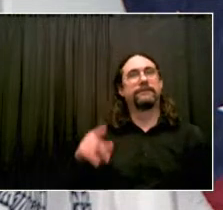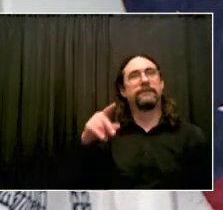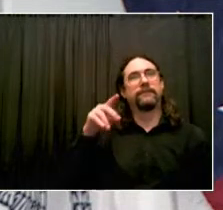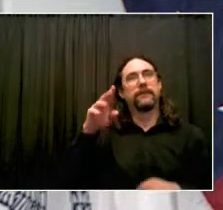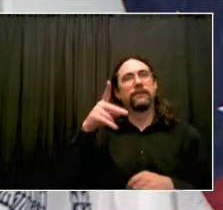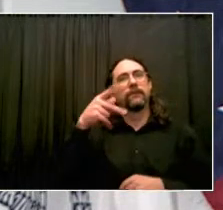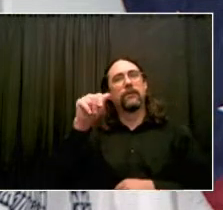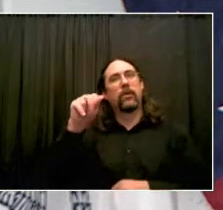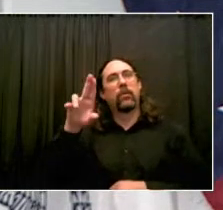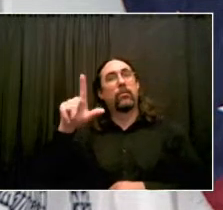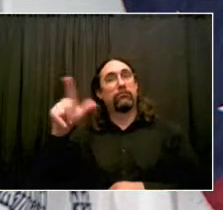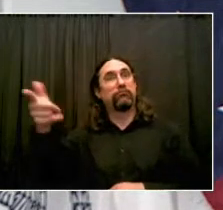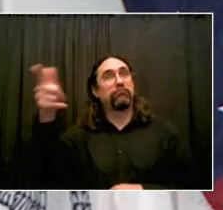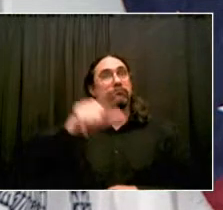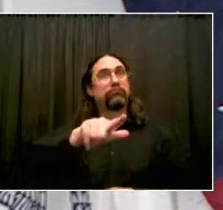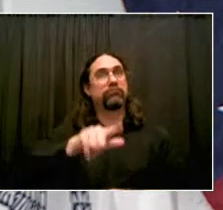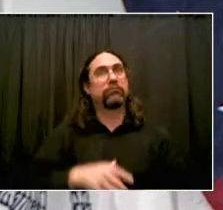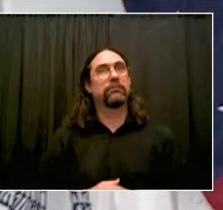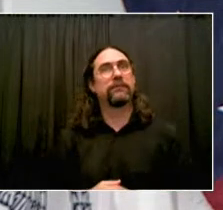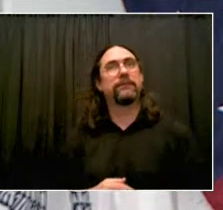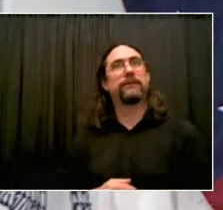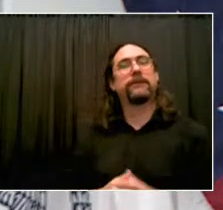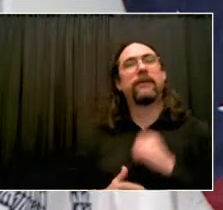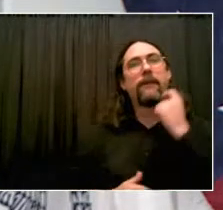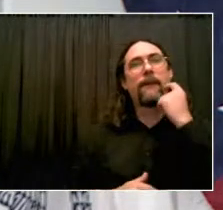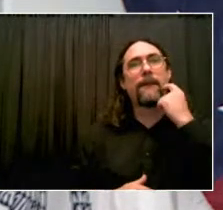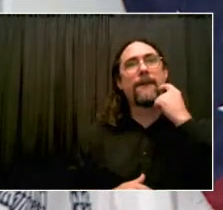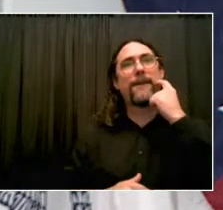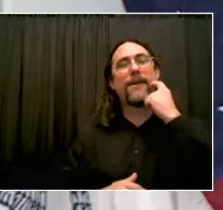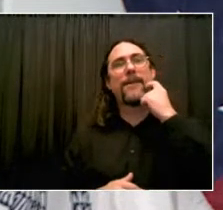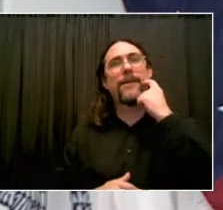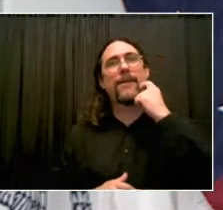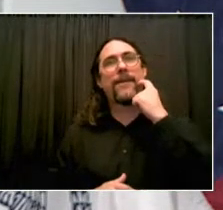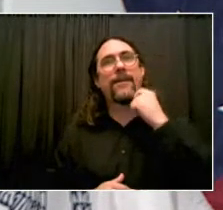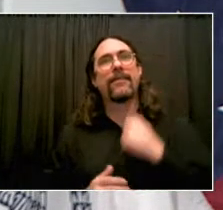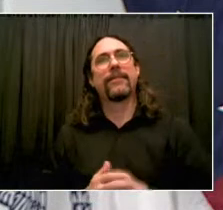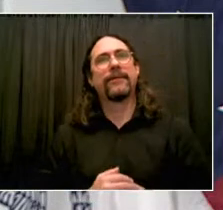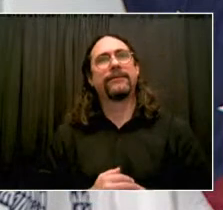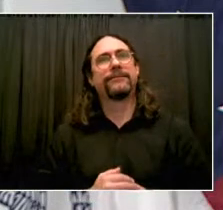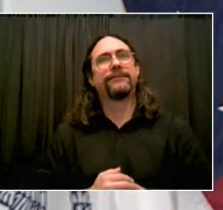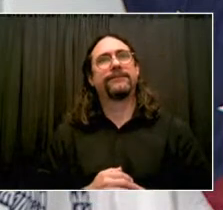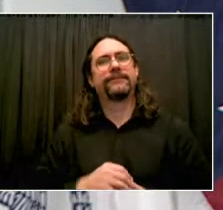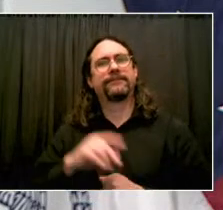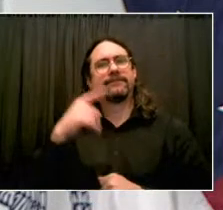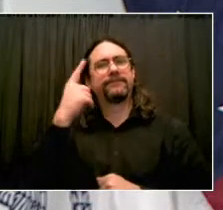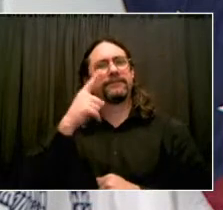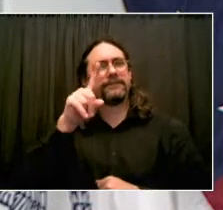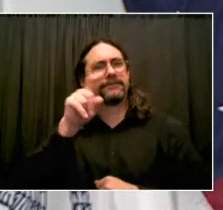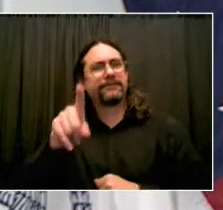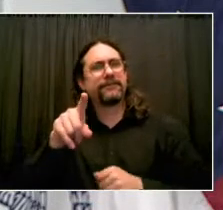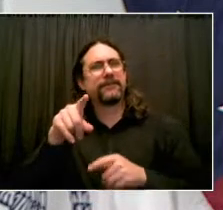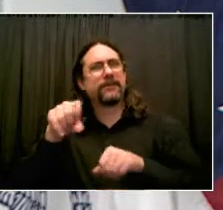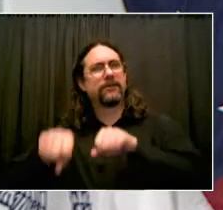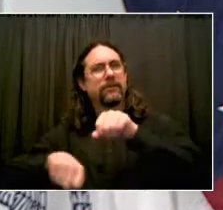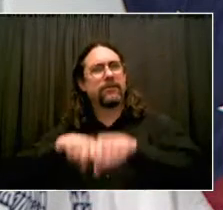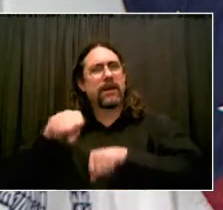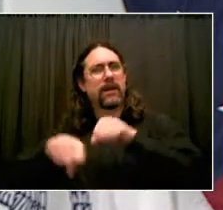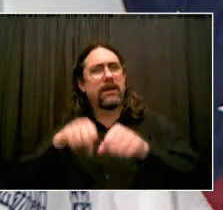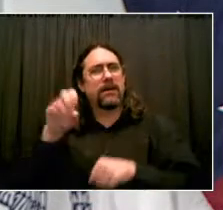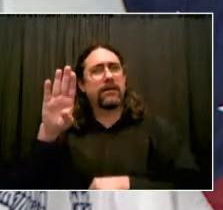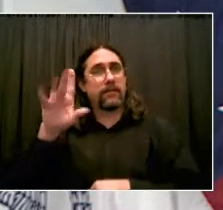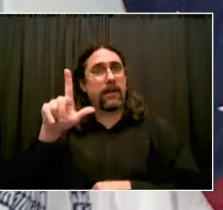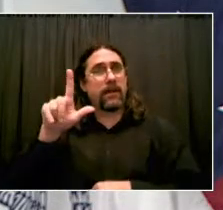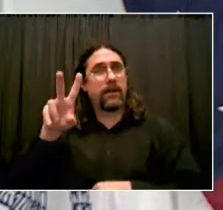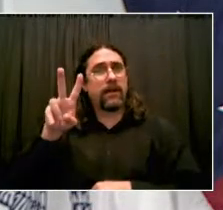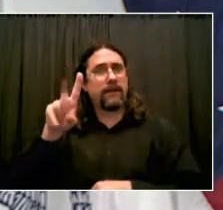It's predominantly residential. It gets very narrow at certain points. I'm just, how did the city